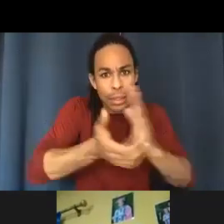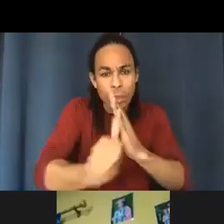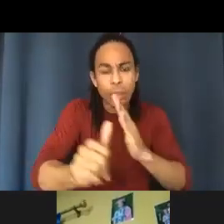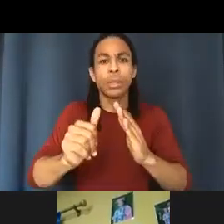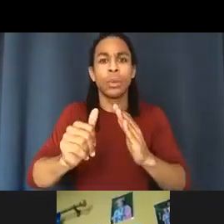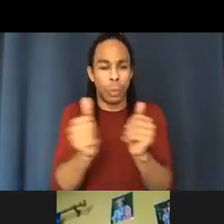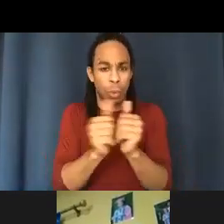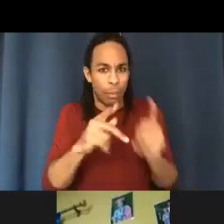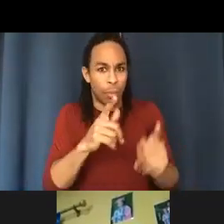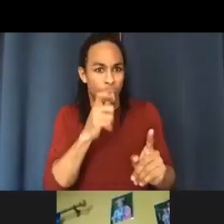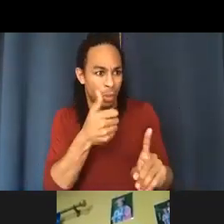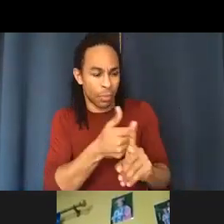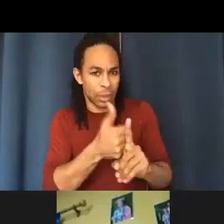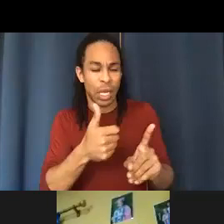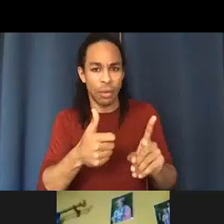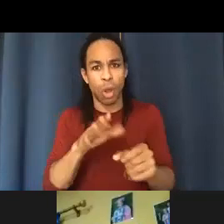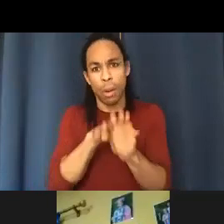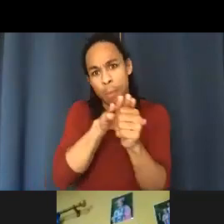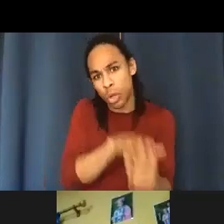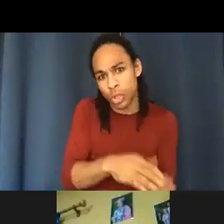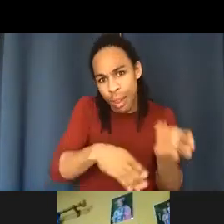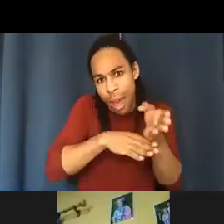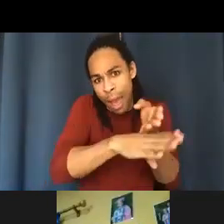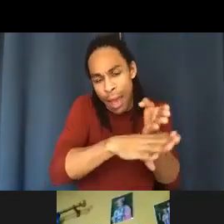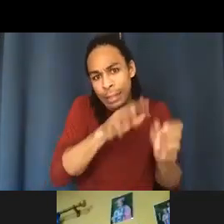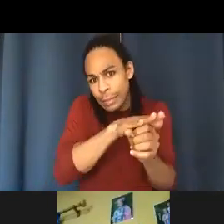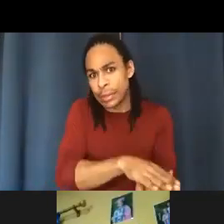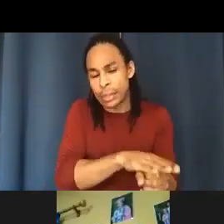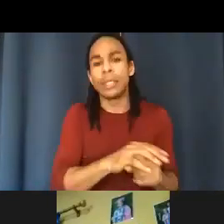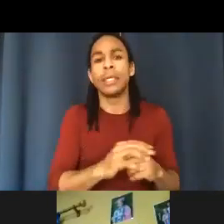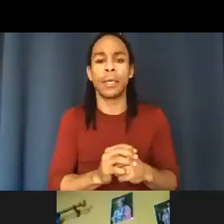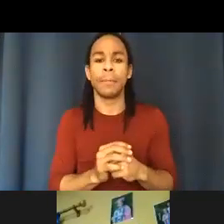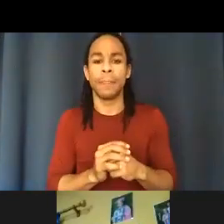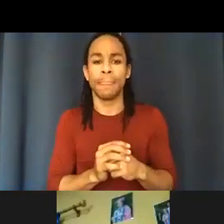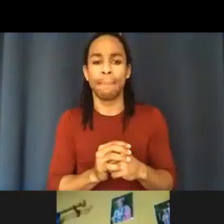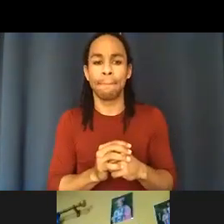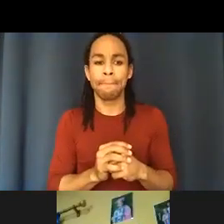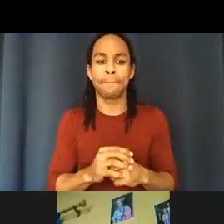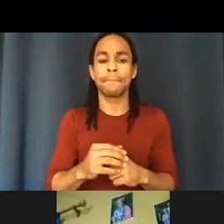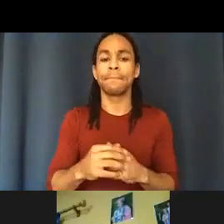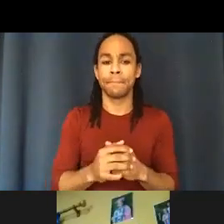areas of the country, especially focused on children. We are geared towards